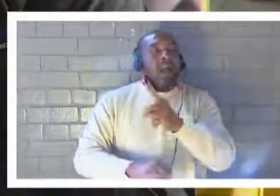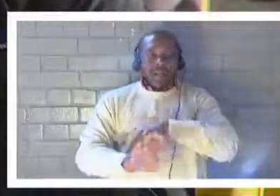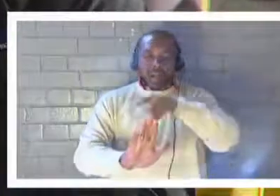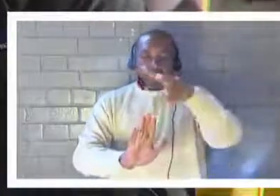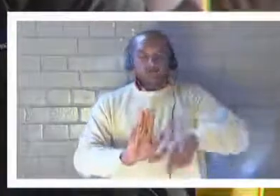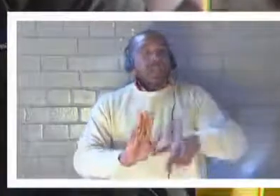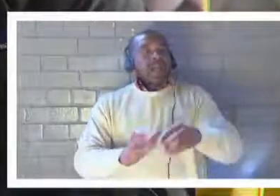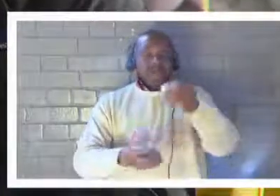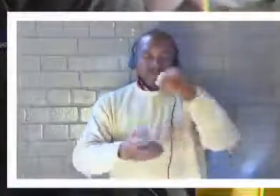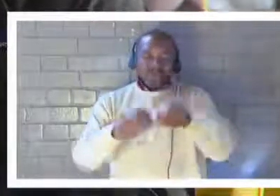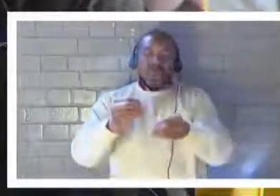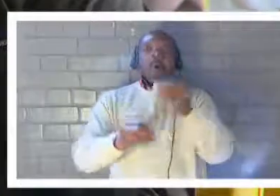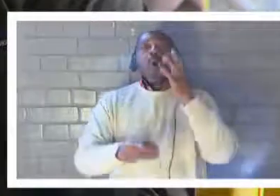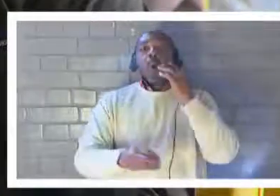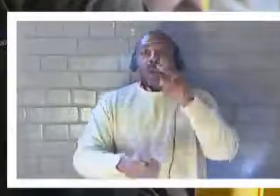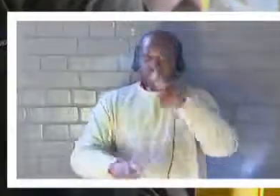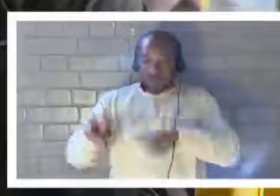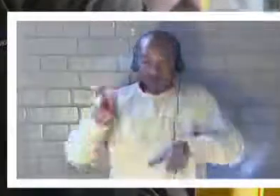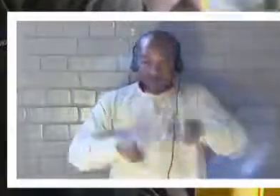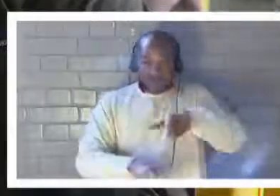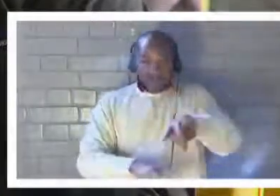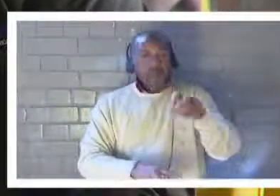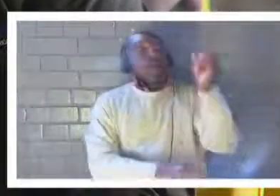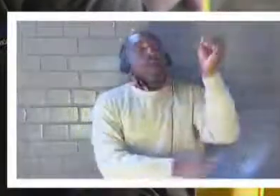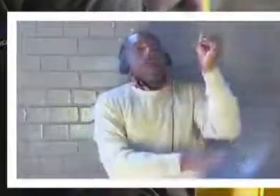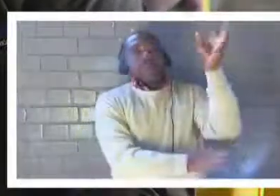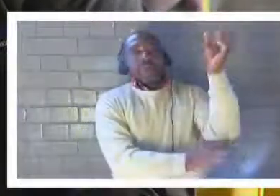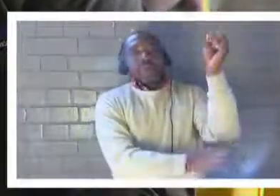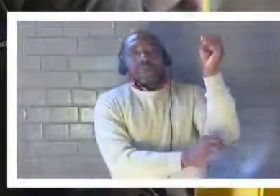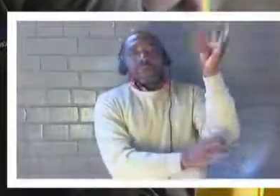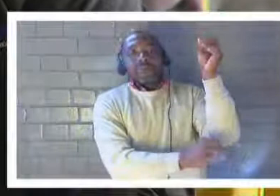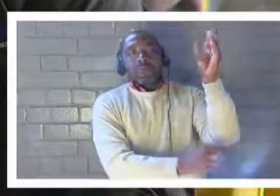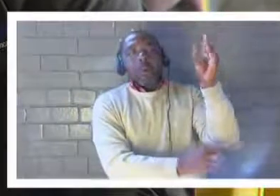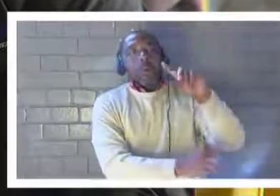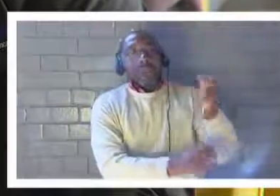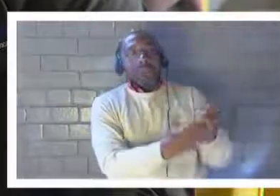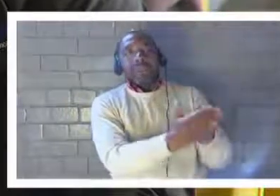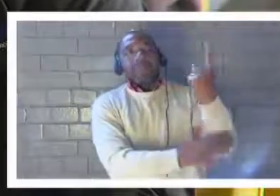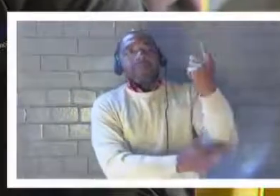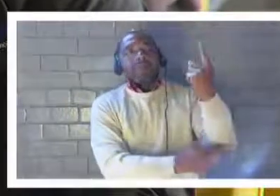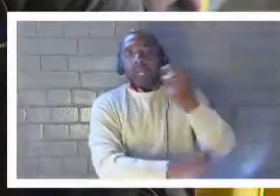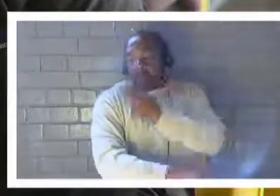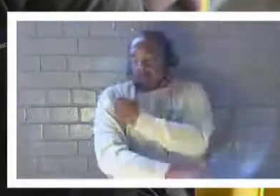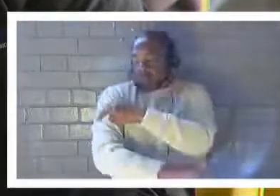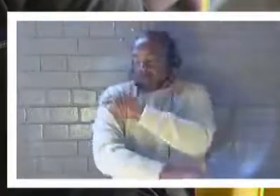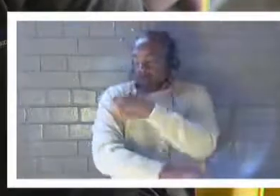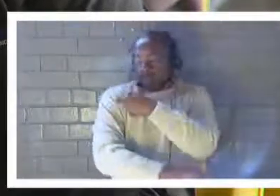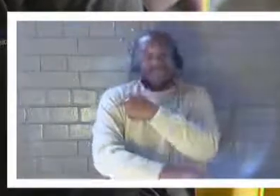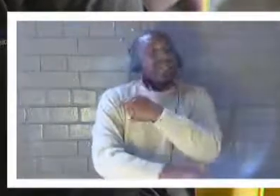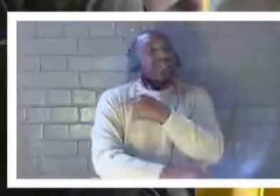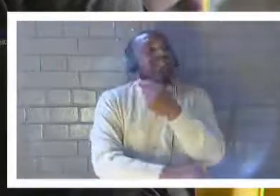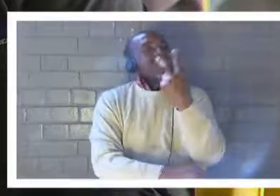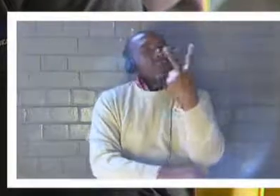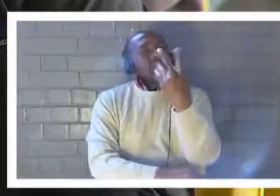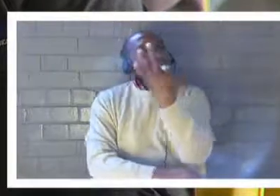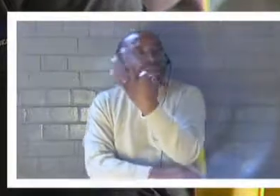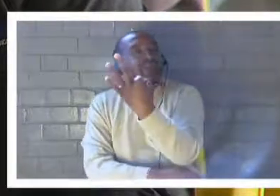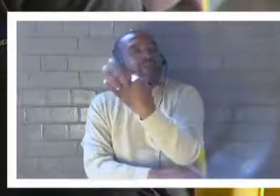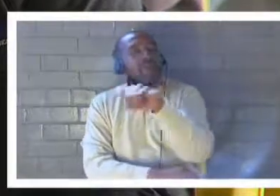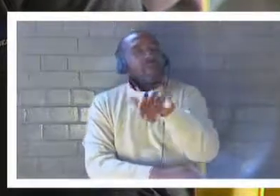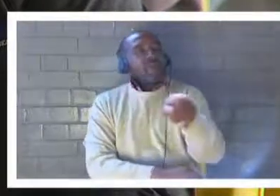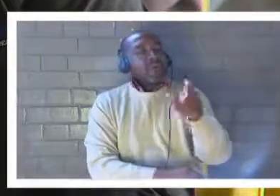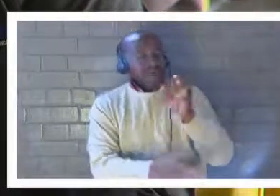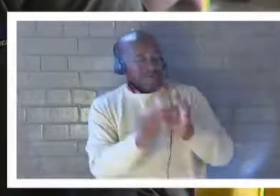your presentation, for the few hospitals that you mentioned here,